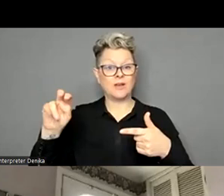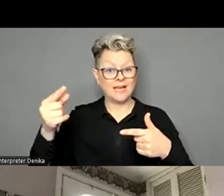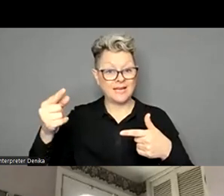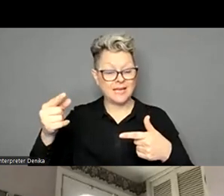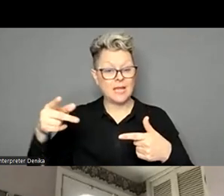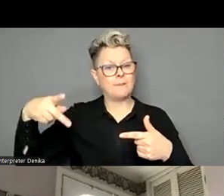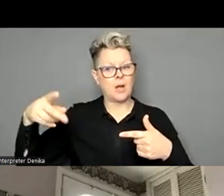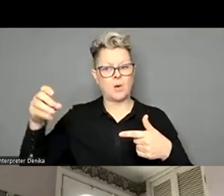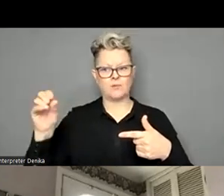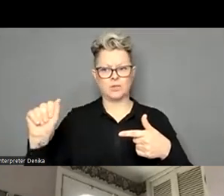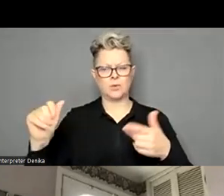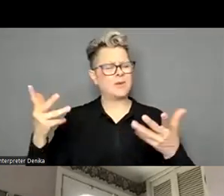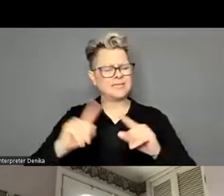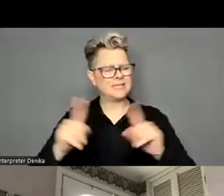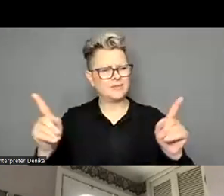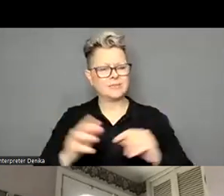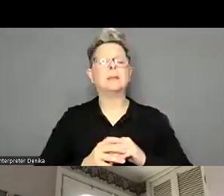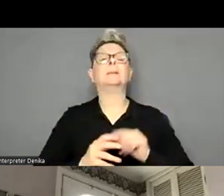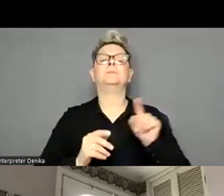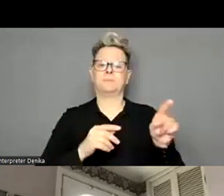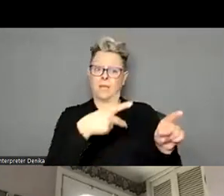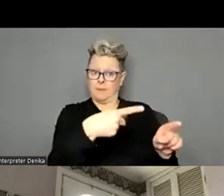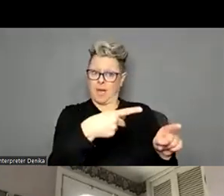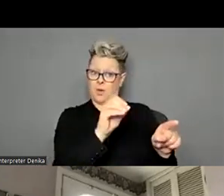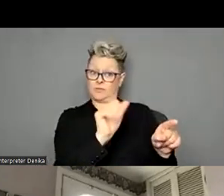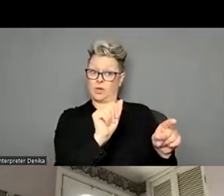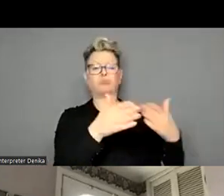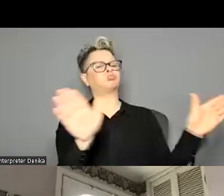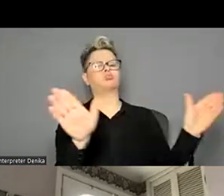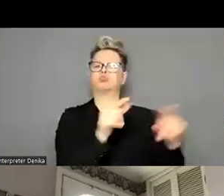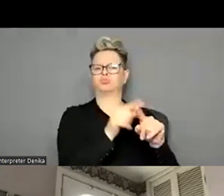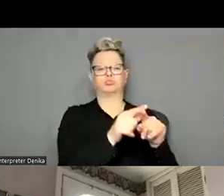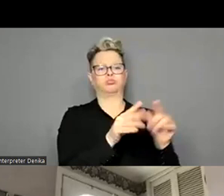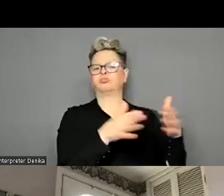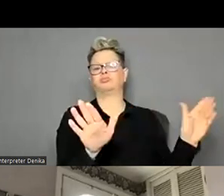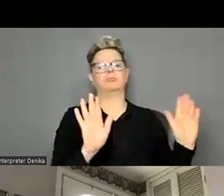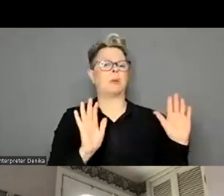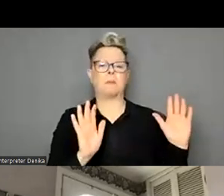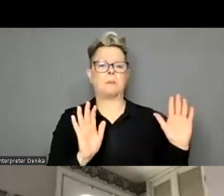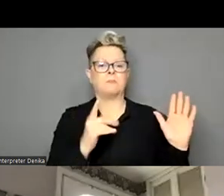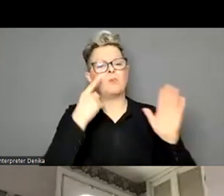absolutely. So a power of attorney is a more general term. Let's say that